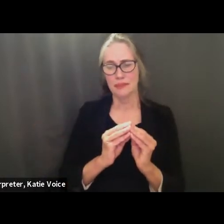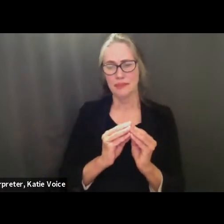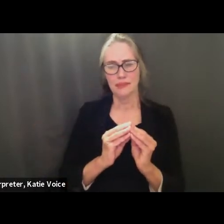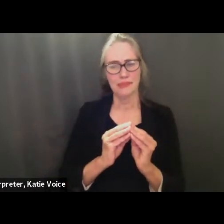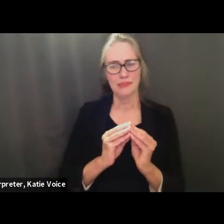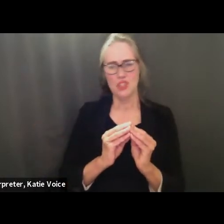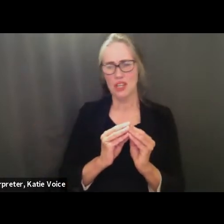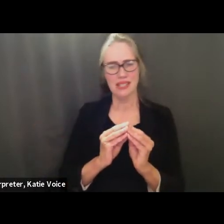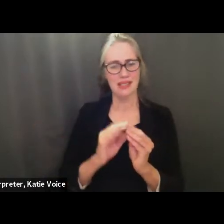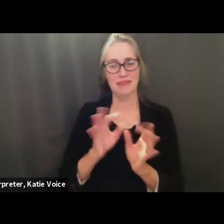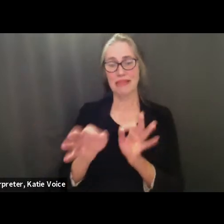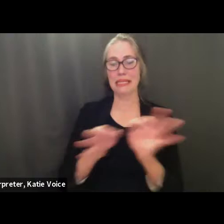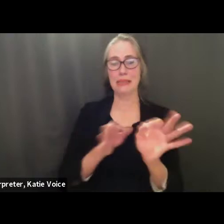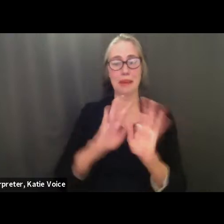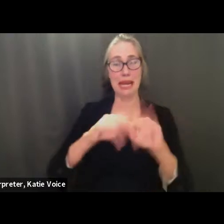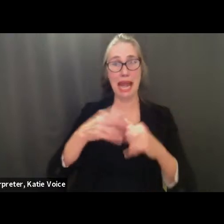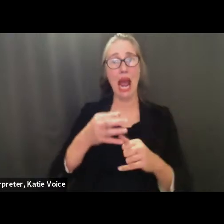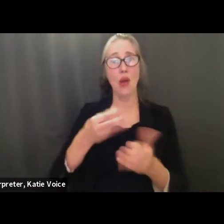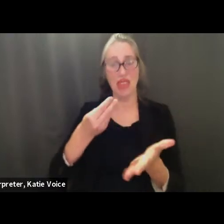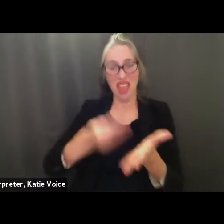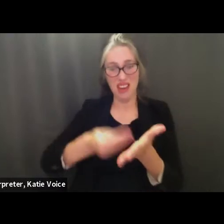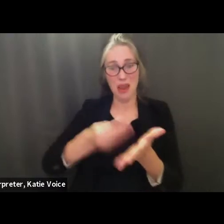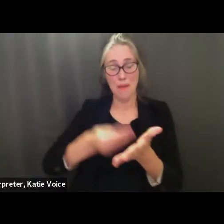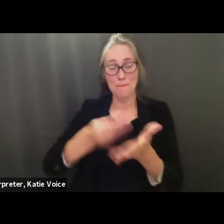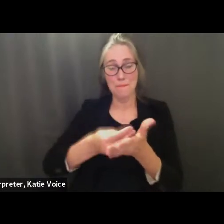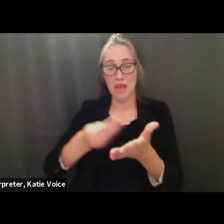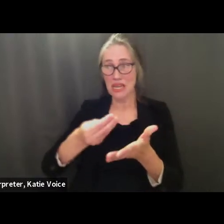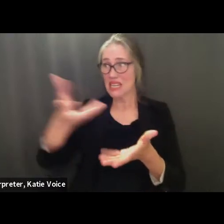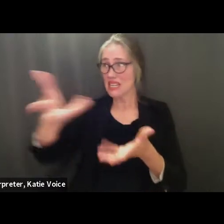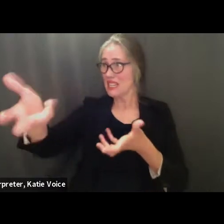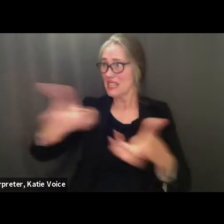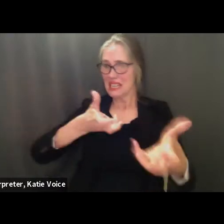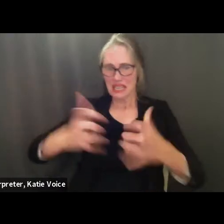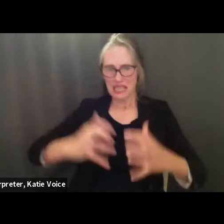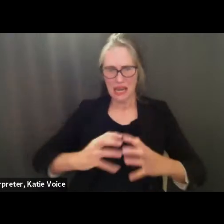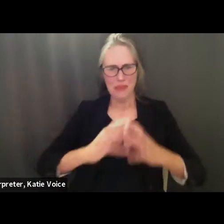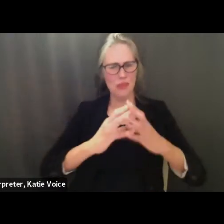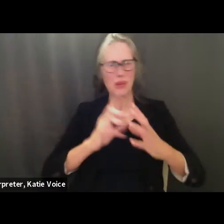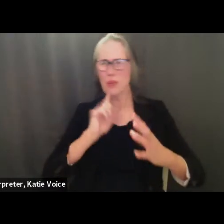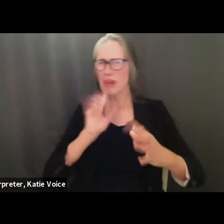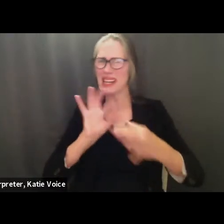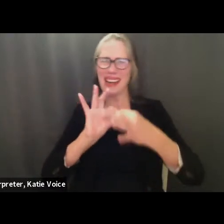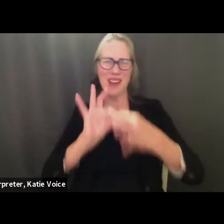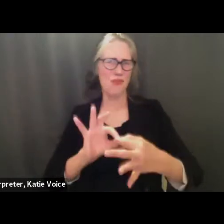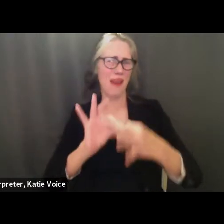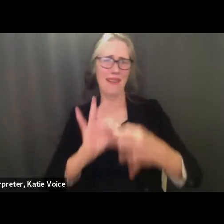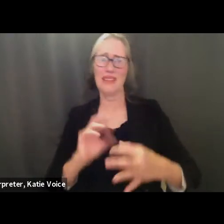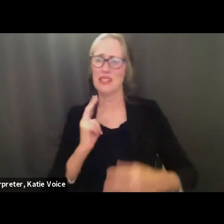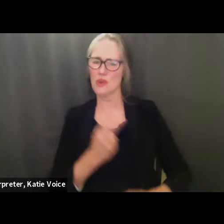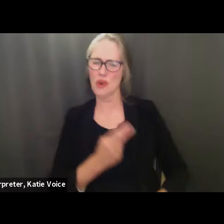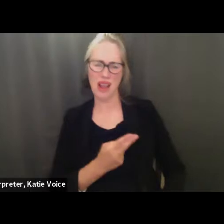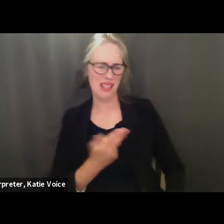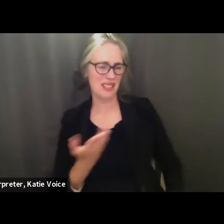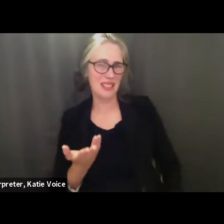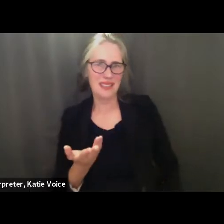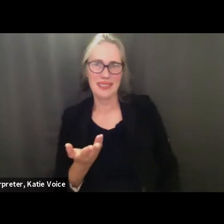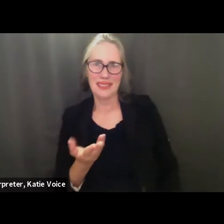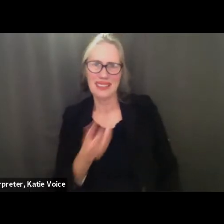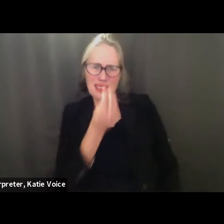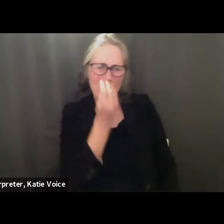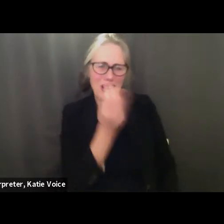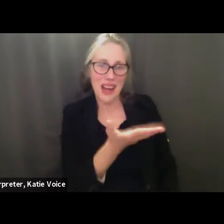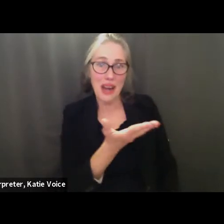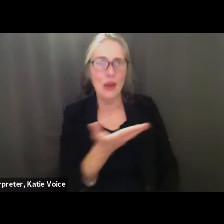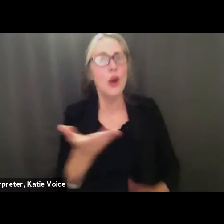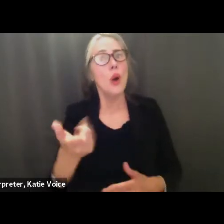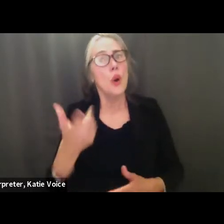came to be, and it was really not relevant for most of us. We just want to know how we're going to spend